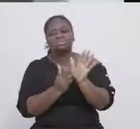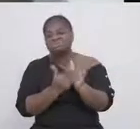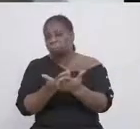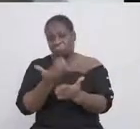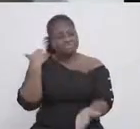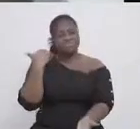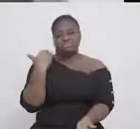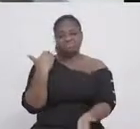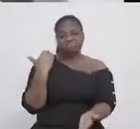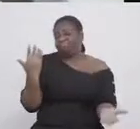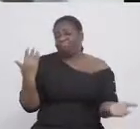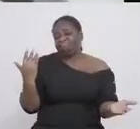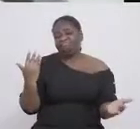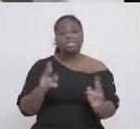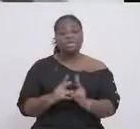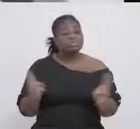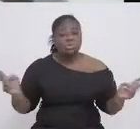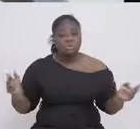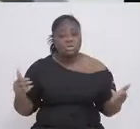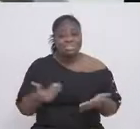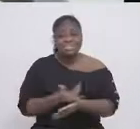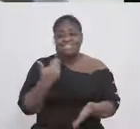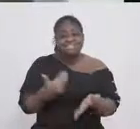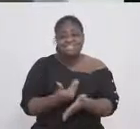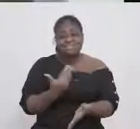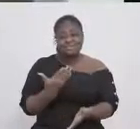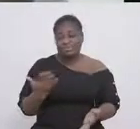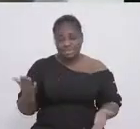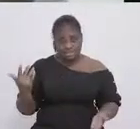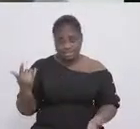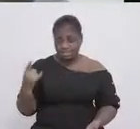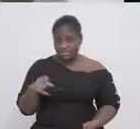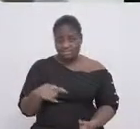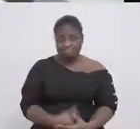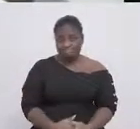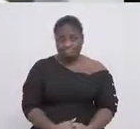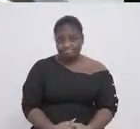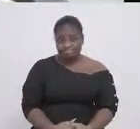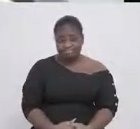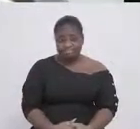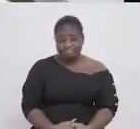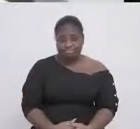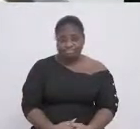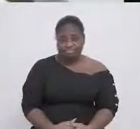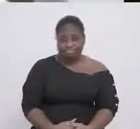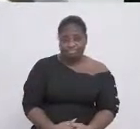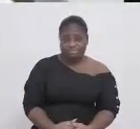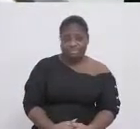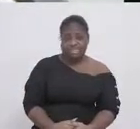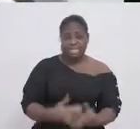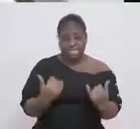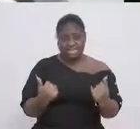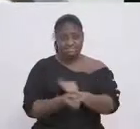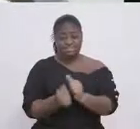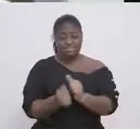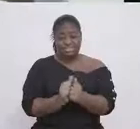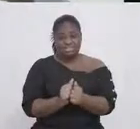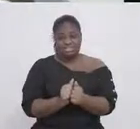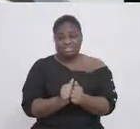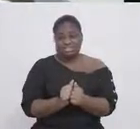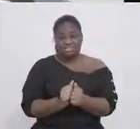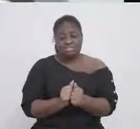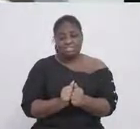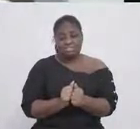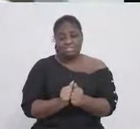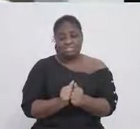before. So it's in the West where kids are taught, it's integrated into curriculum and also